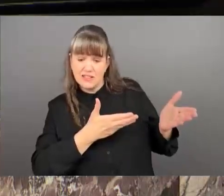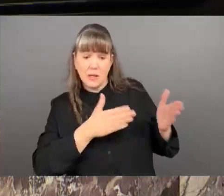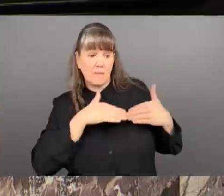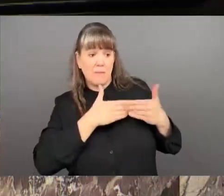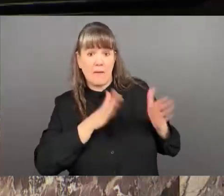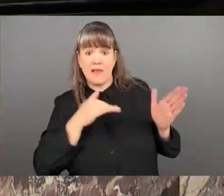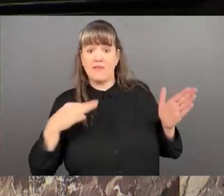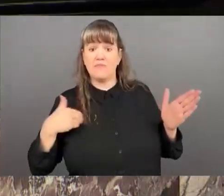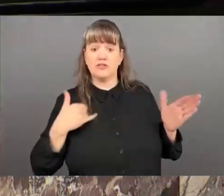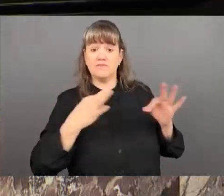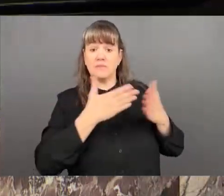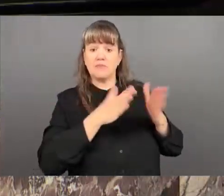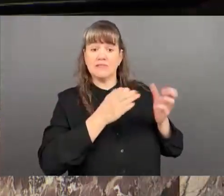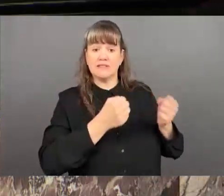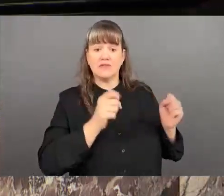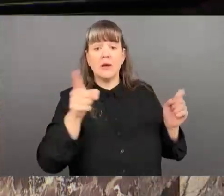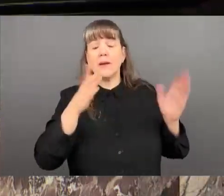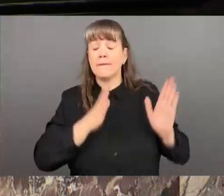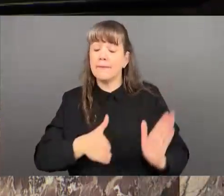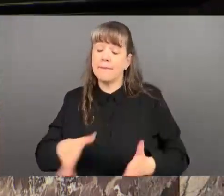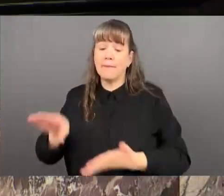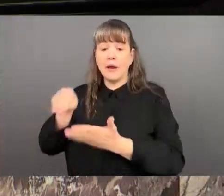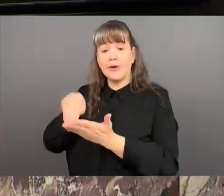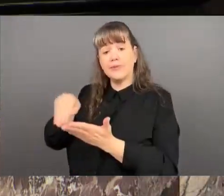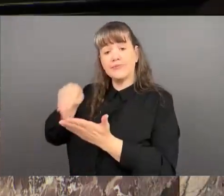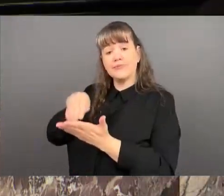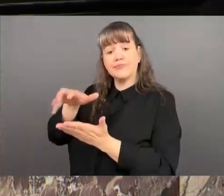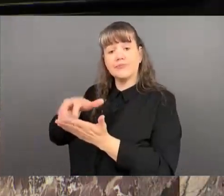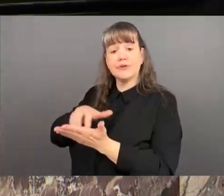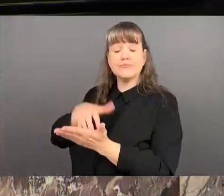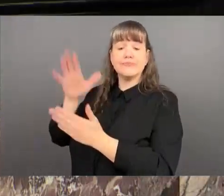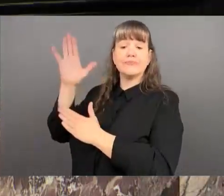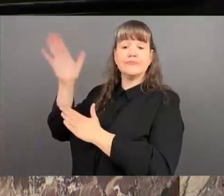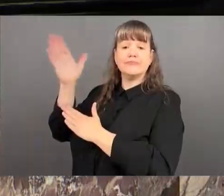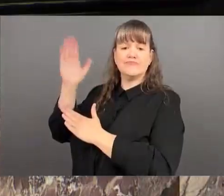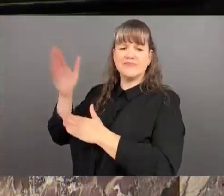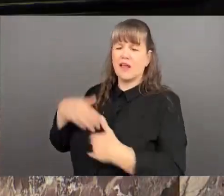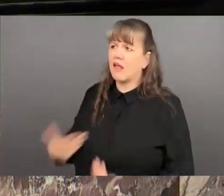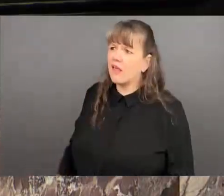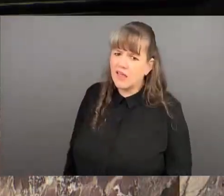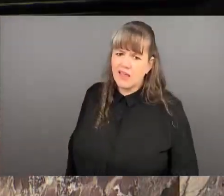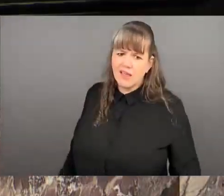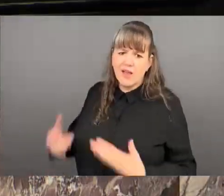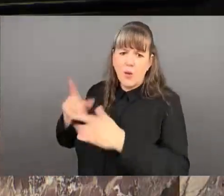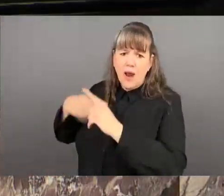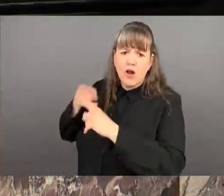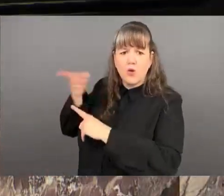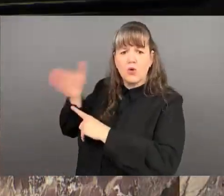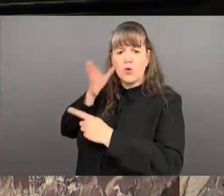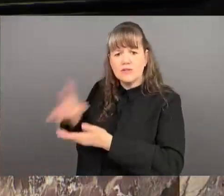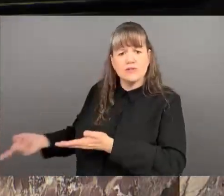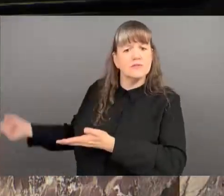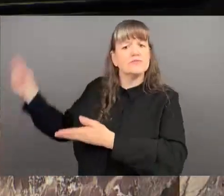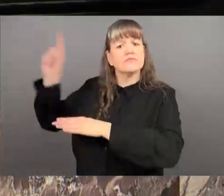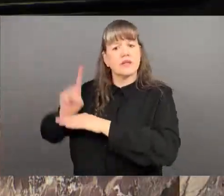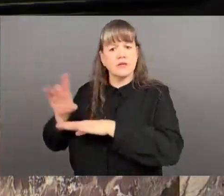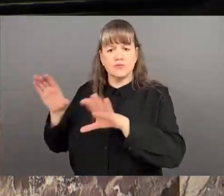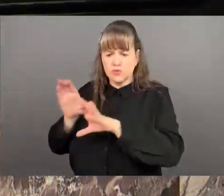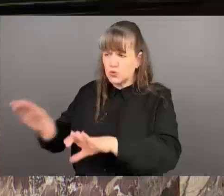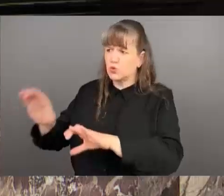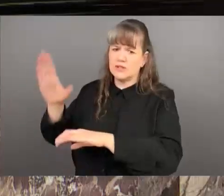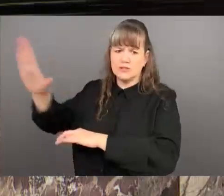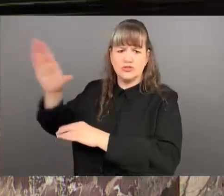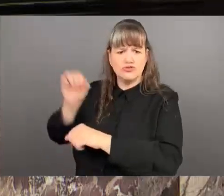Today, when will this minister stand up and do his job to protect British Columbians?